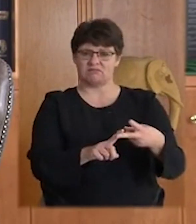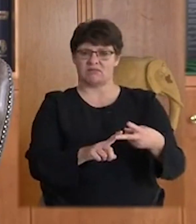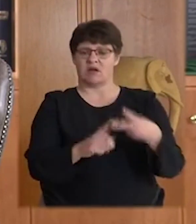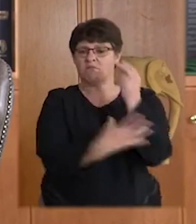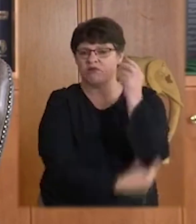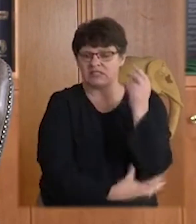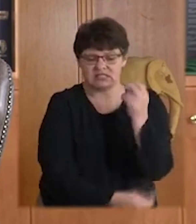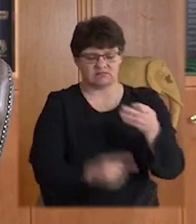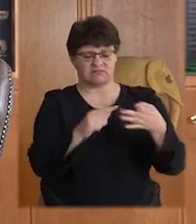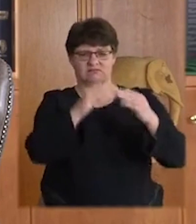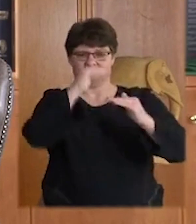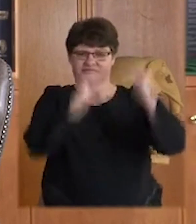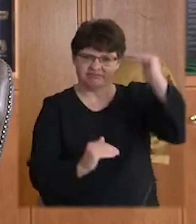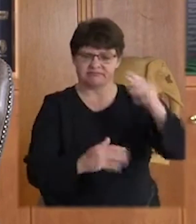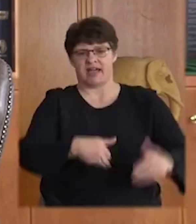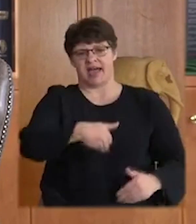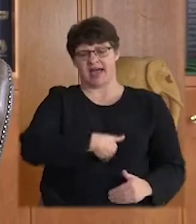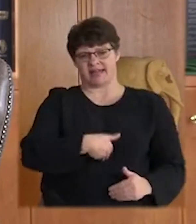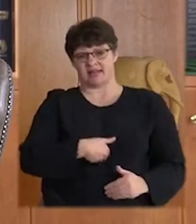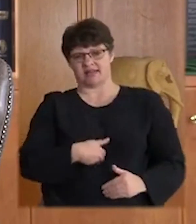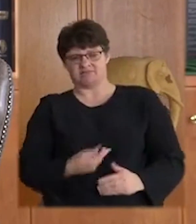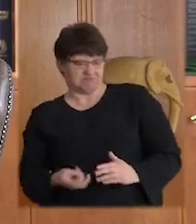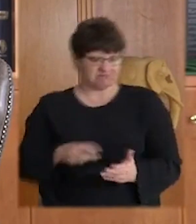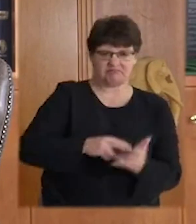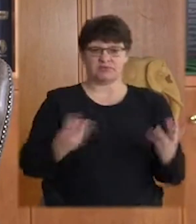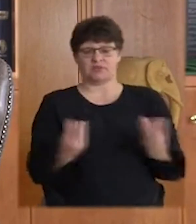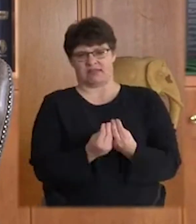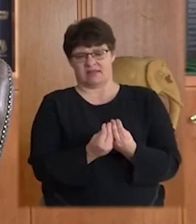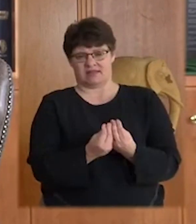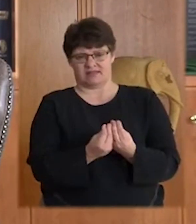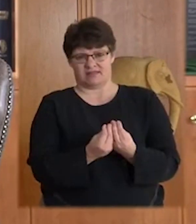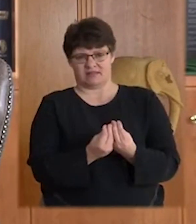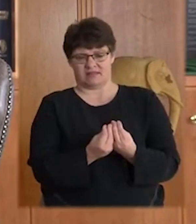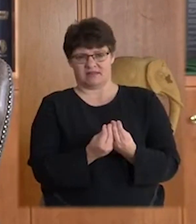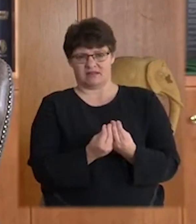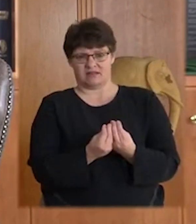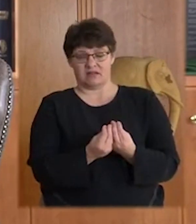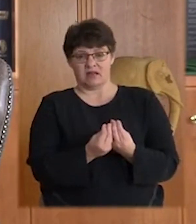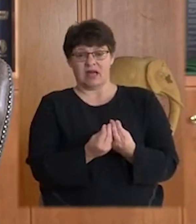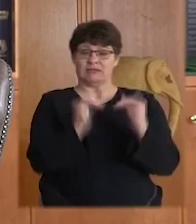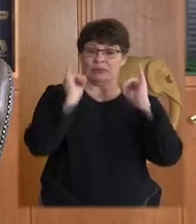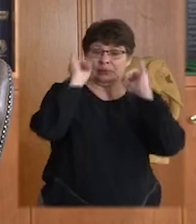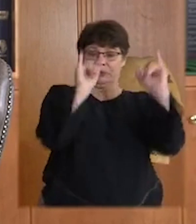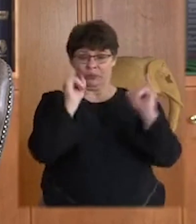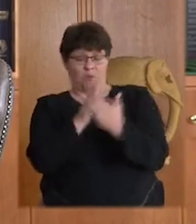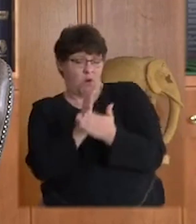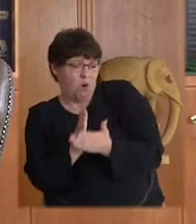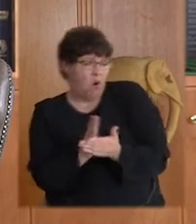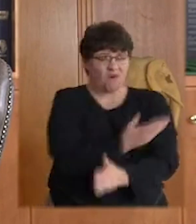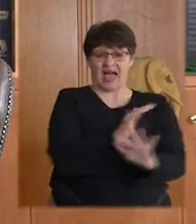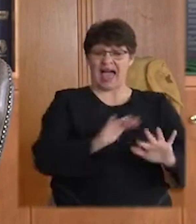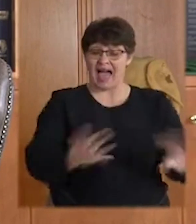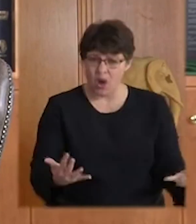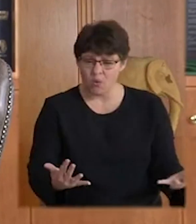hunger. We can only overcome this crisis and rebuild our shattered